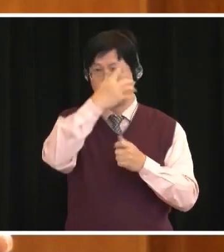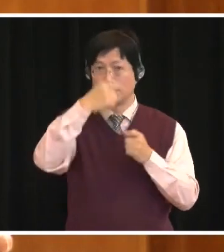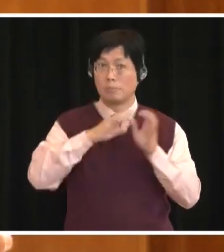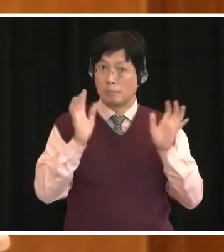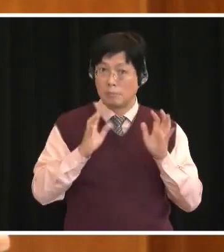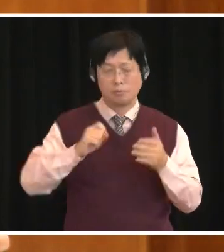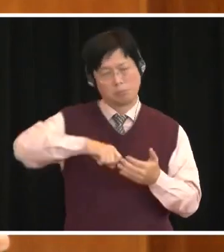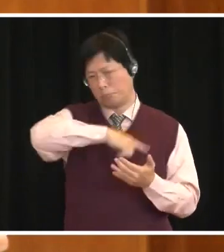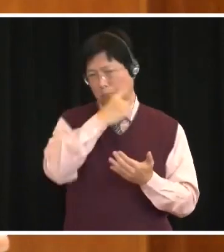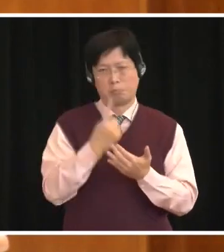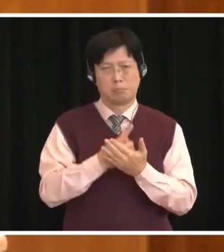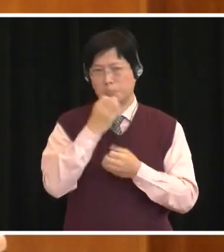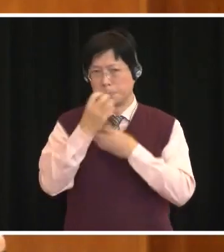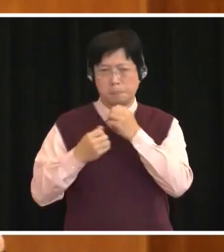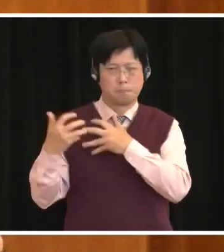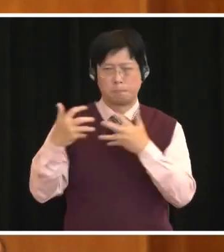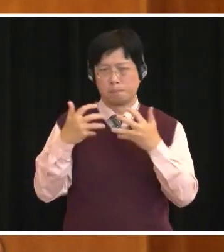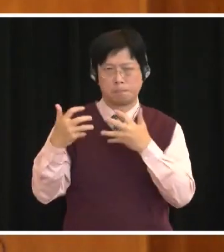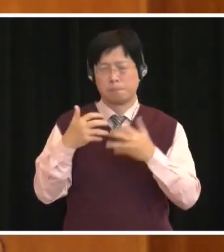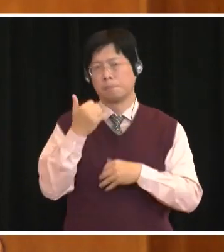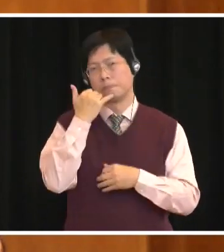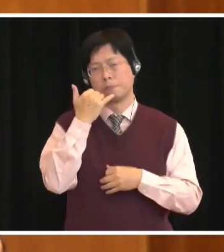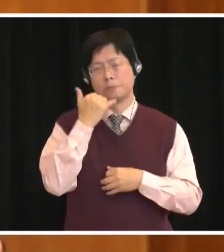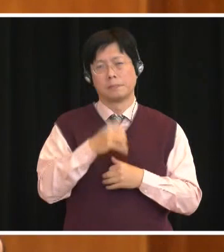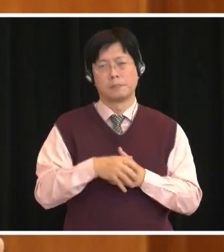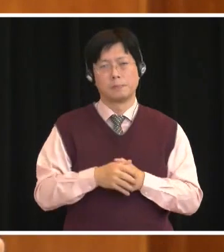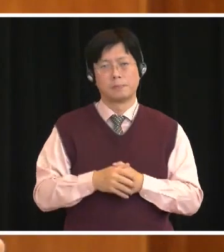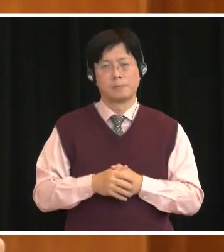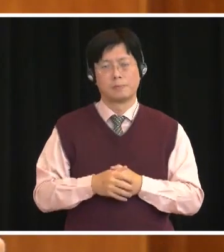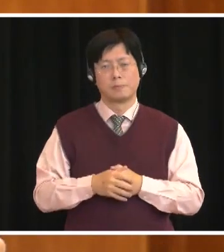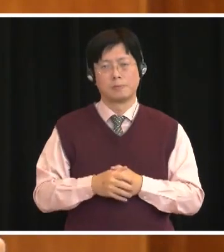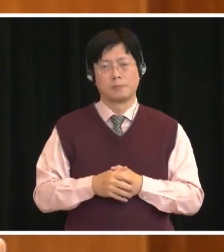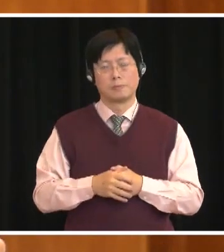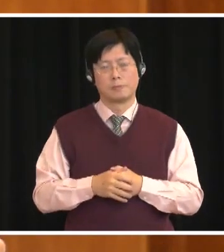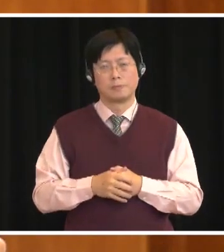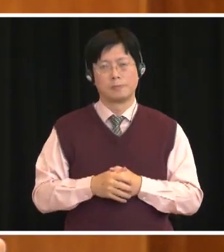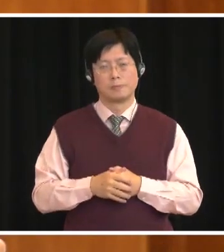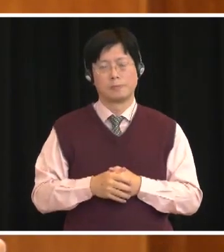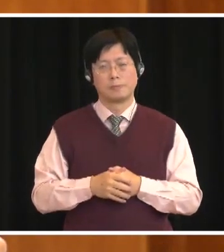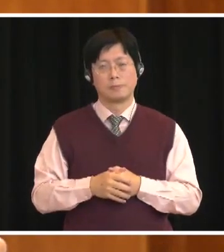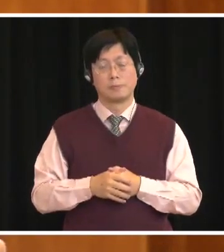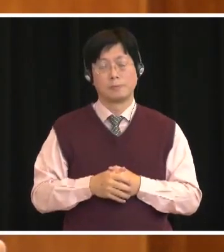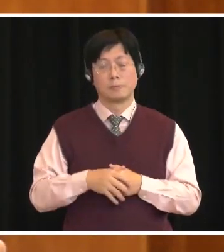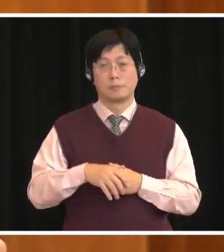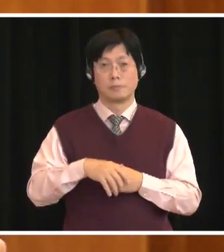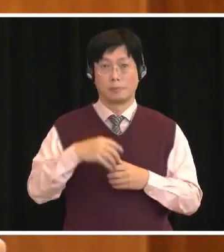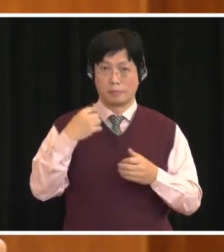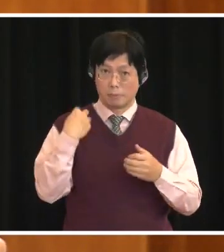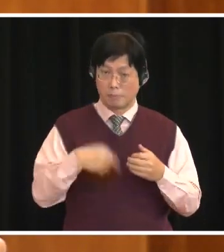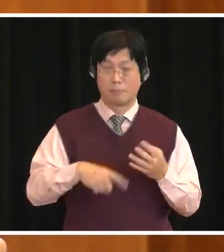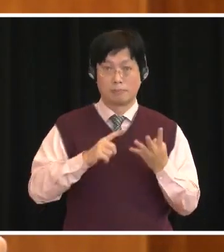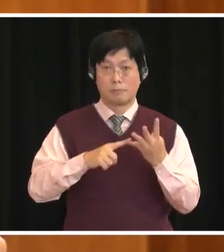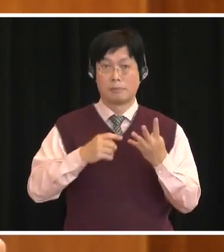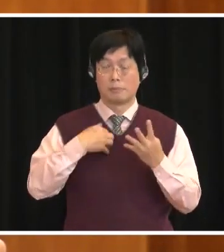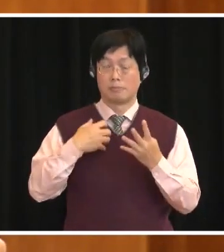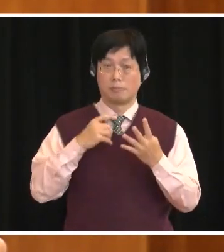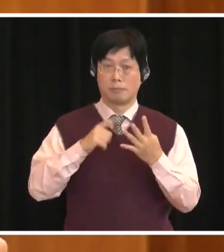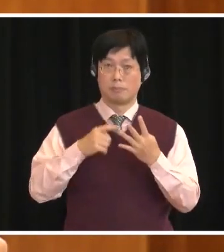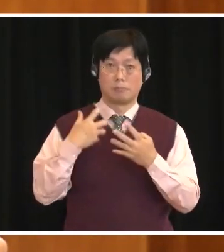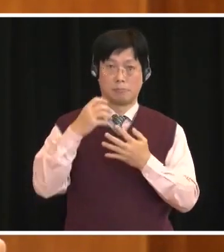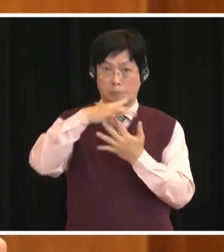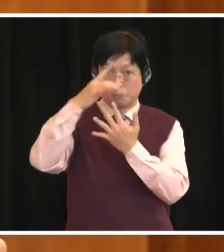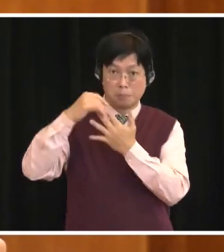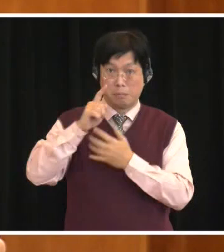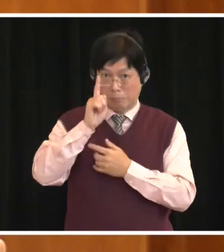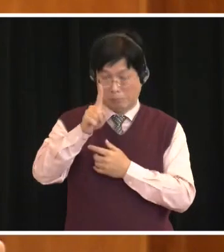And there may be some assistance to help the victim or the juvenile